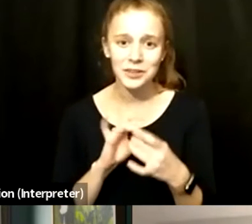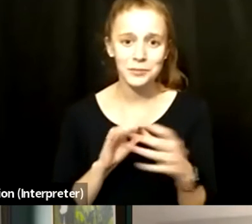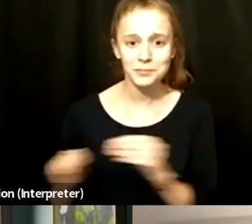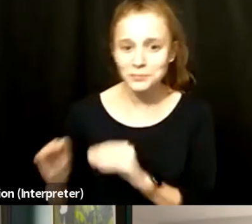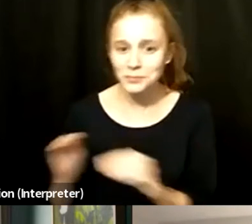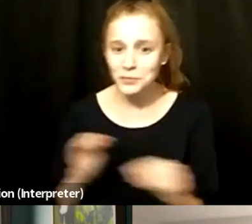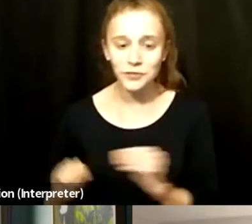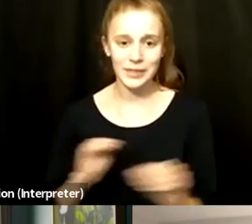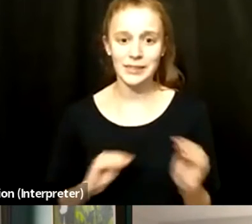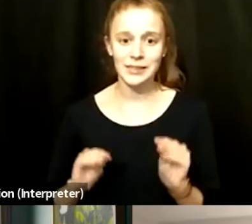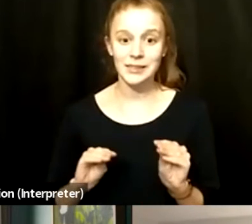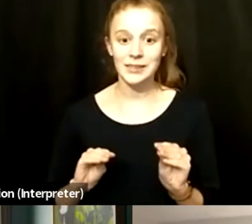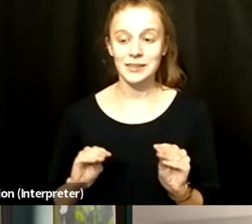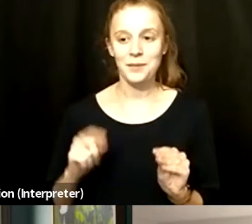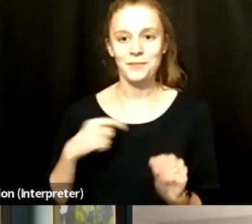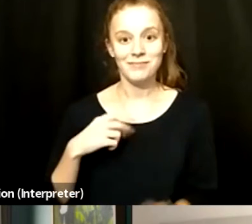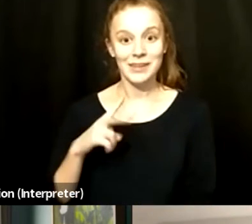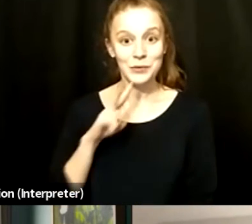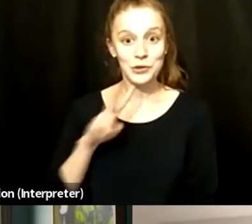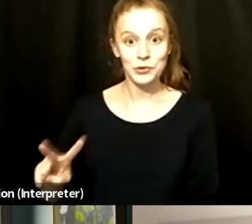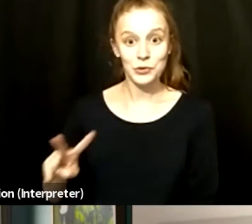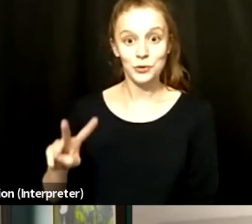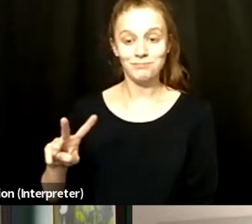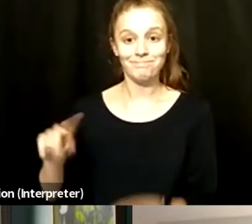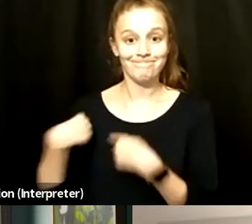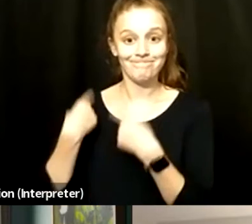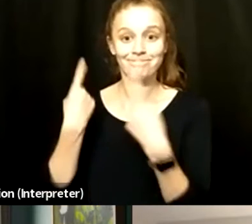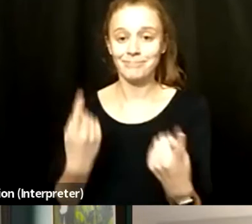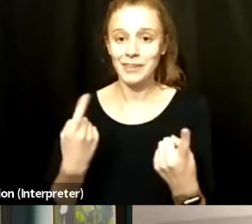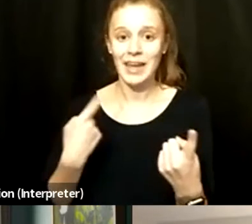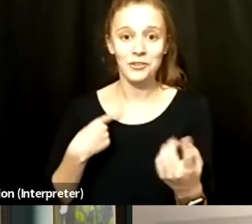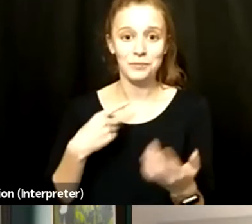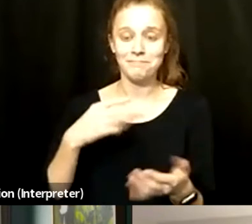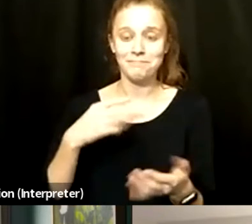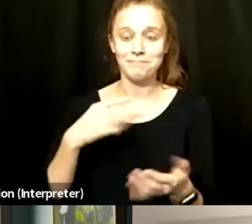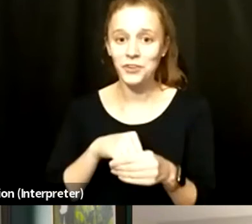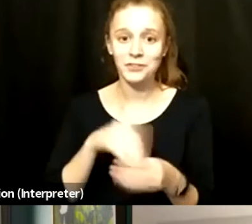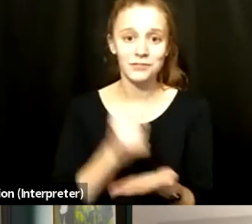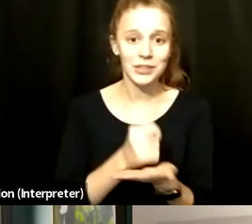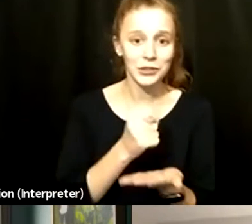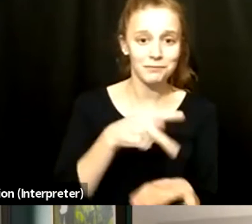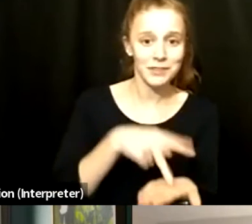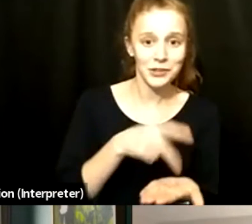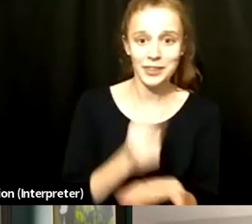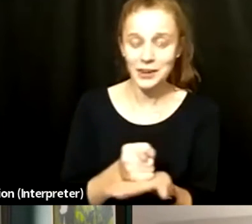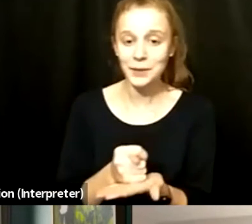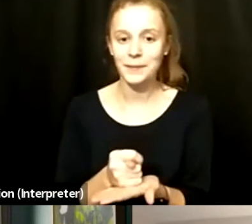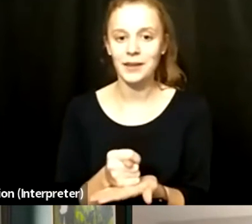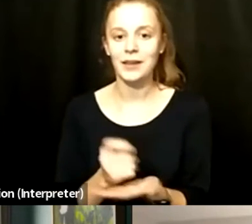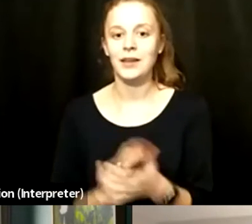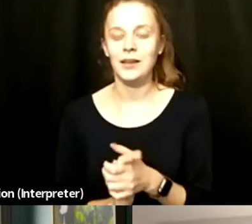since I was 2 years old. And so I was sick of it by the time I was 10. And then for people to present it as like